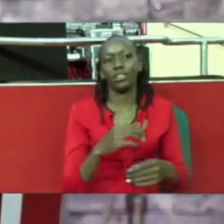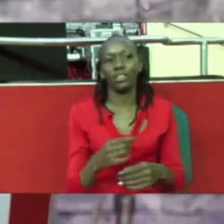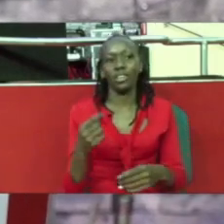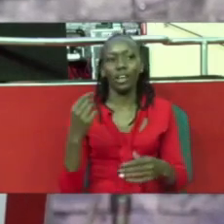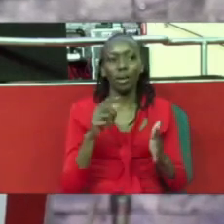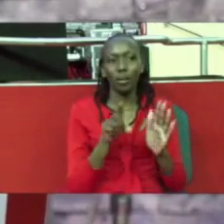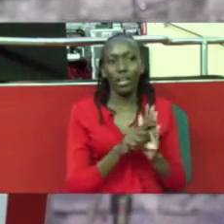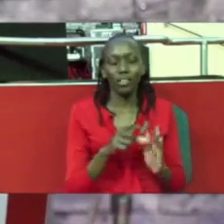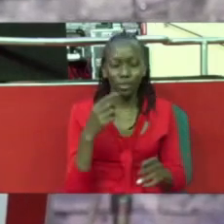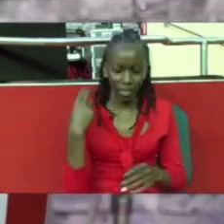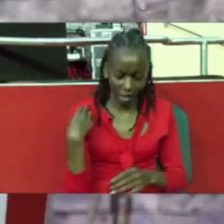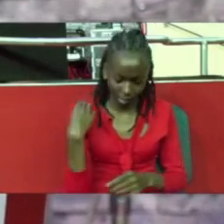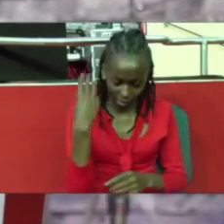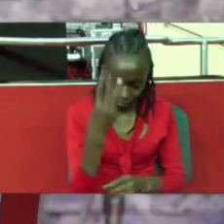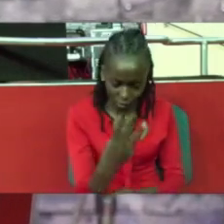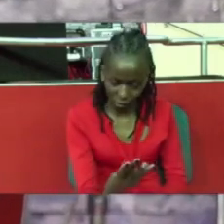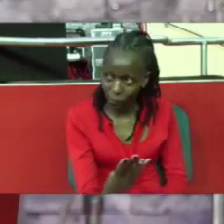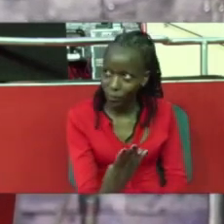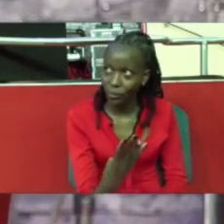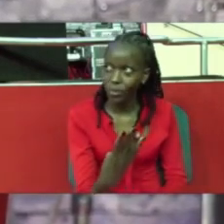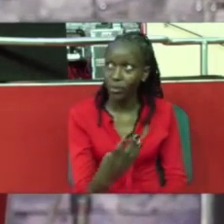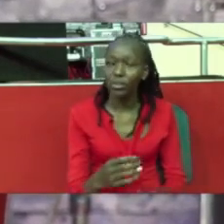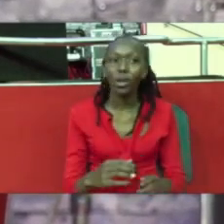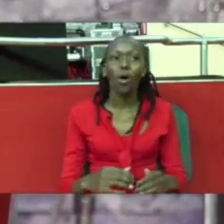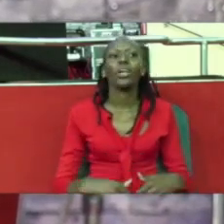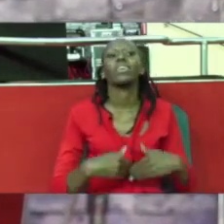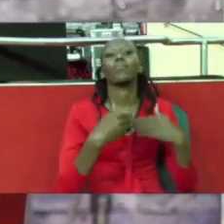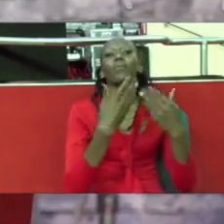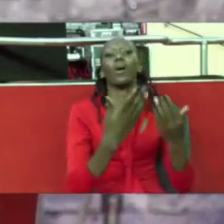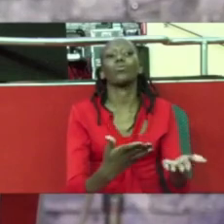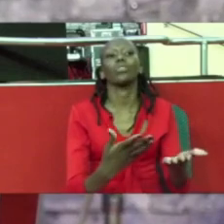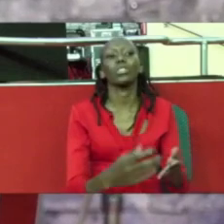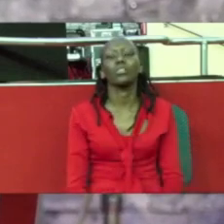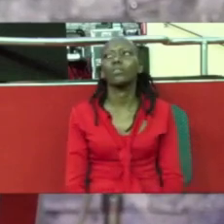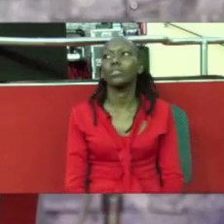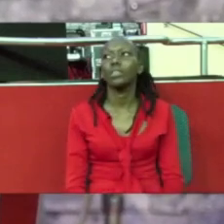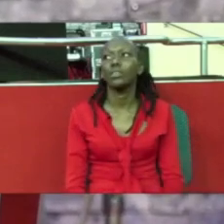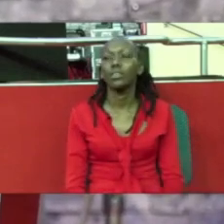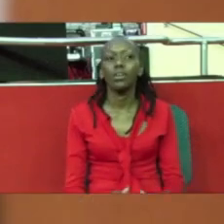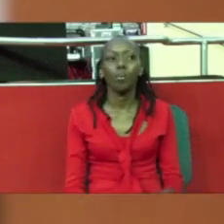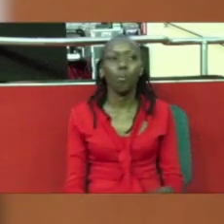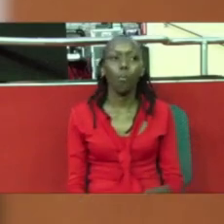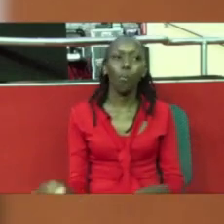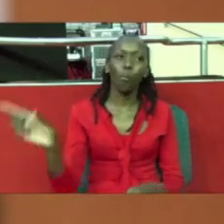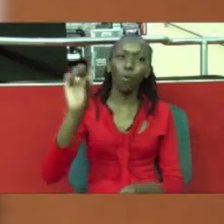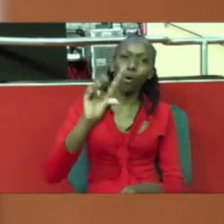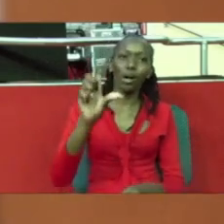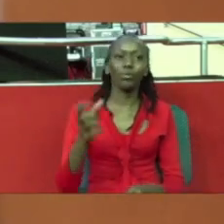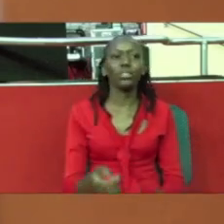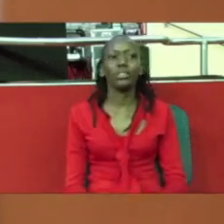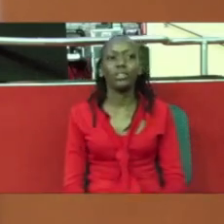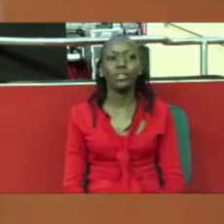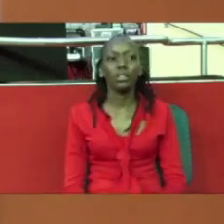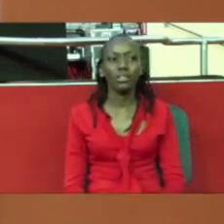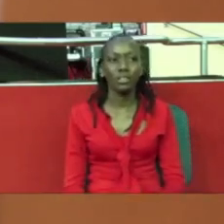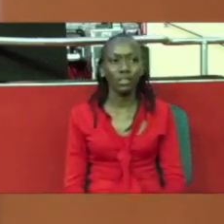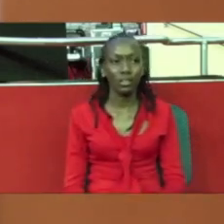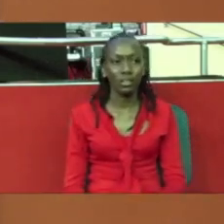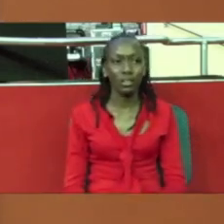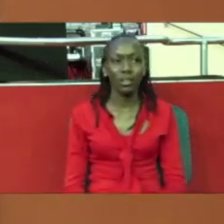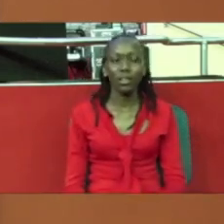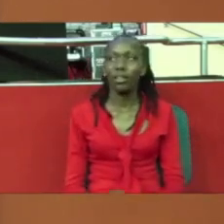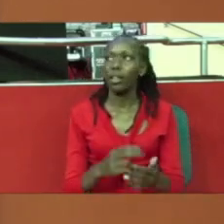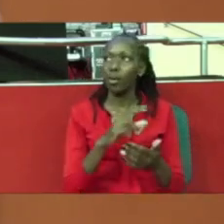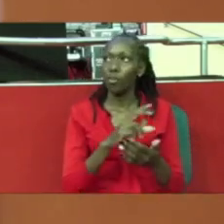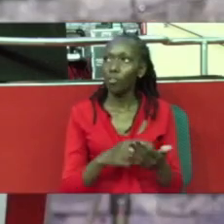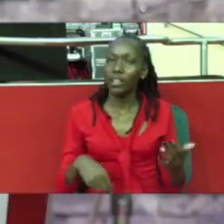4, aha, somo la 4, pour out, ebu mimina, pour out, mimina, verse number 4, mstari wa